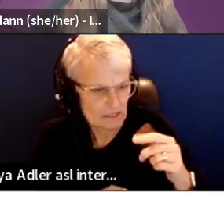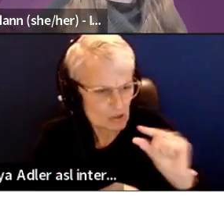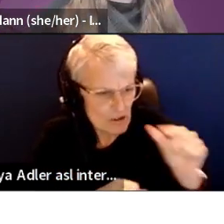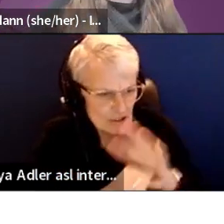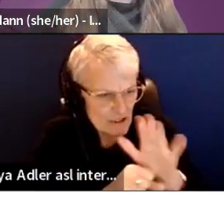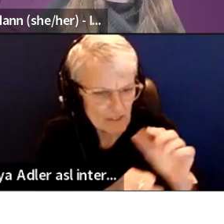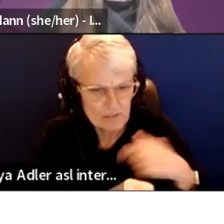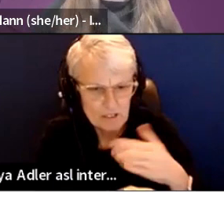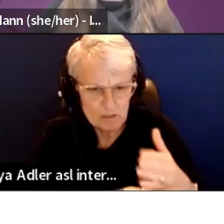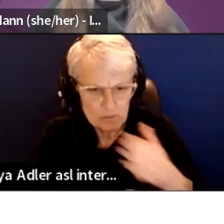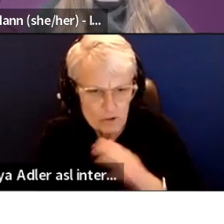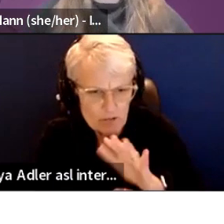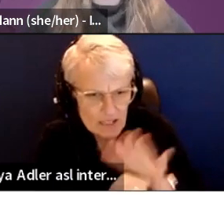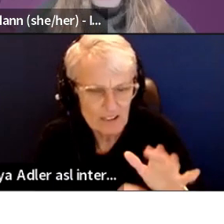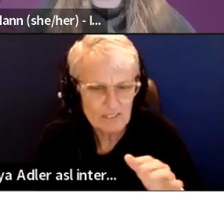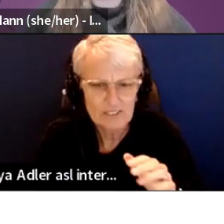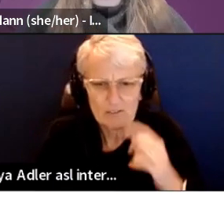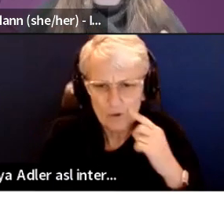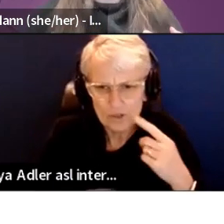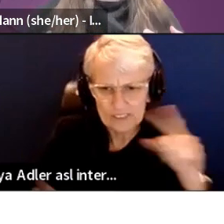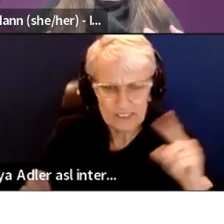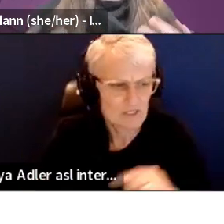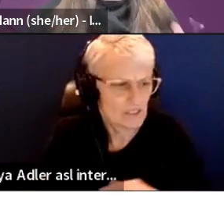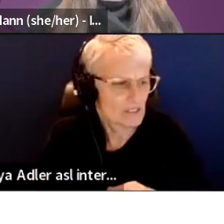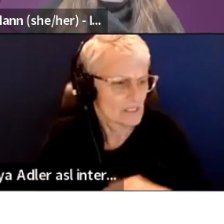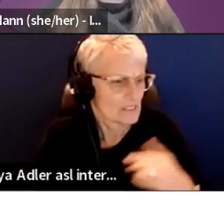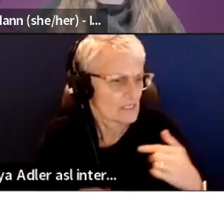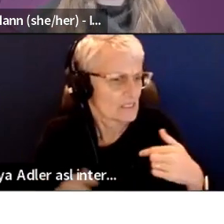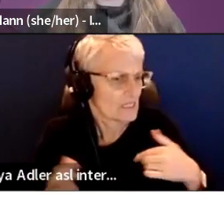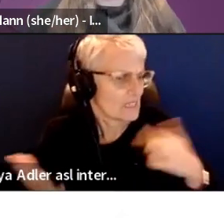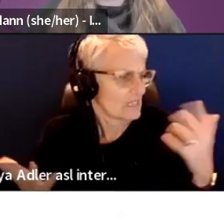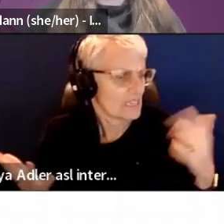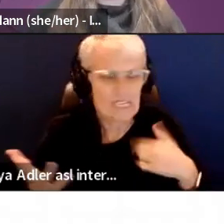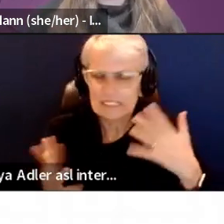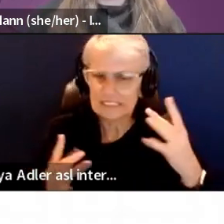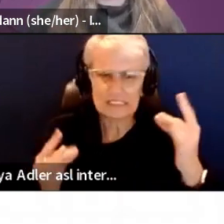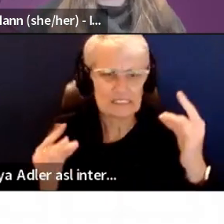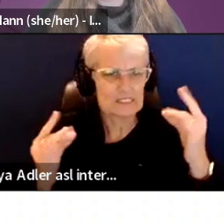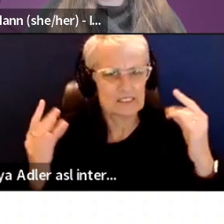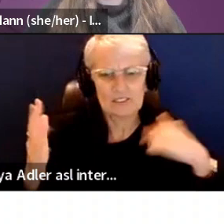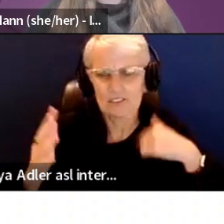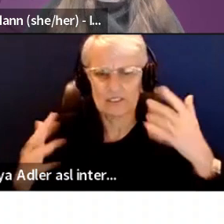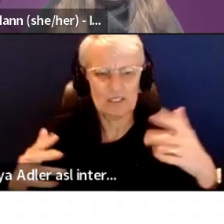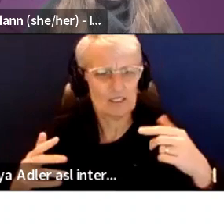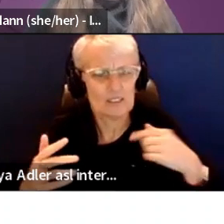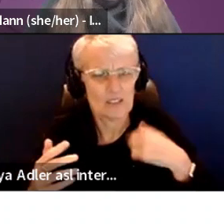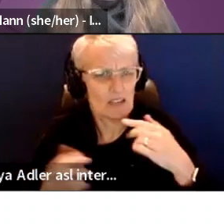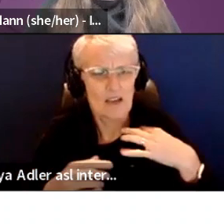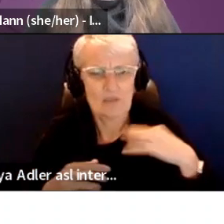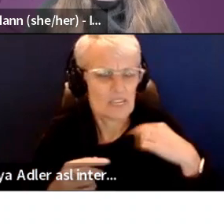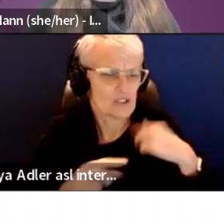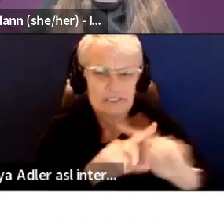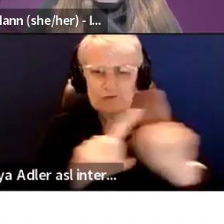application to be successful? Which is a tricky question to answer because everyone's applications are going to look a lot different. So for